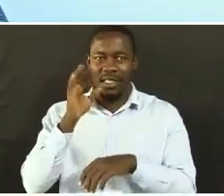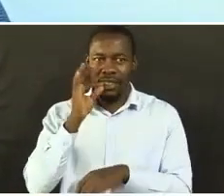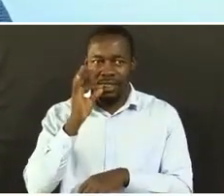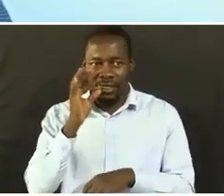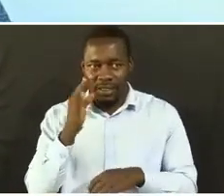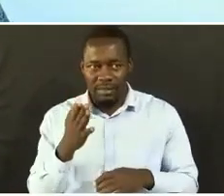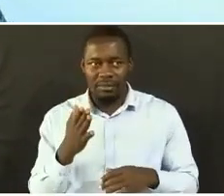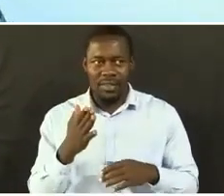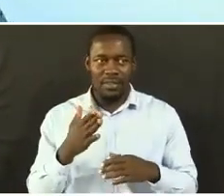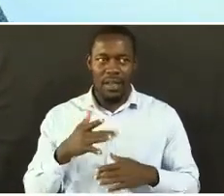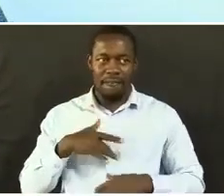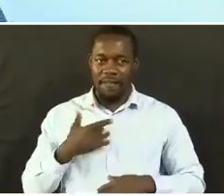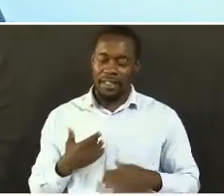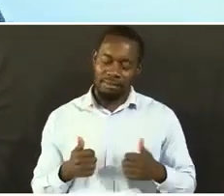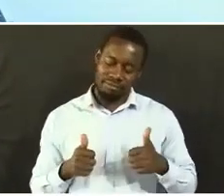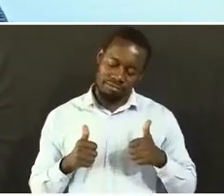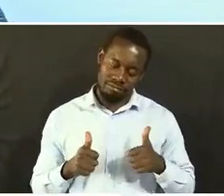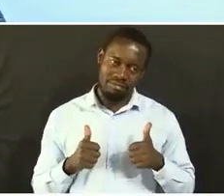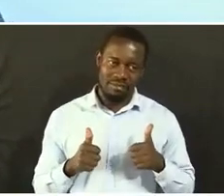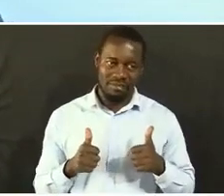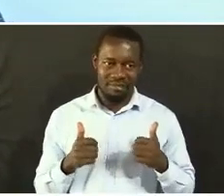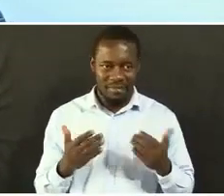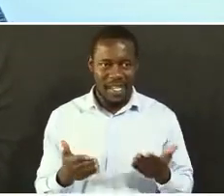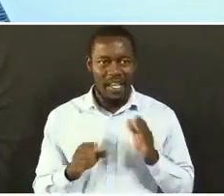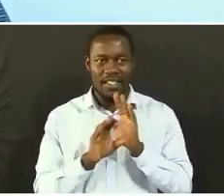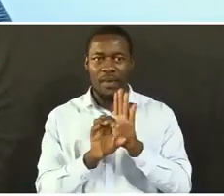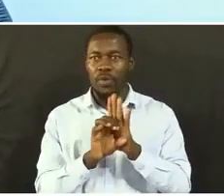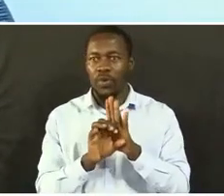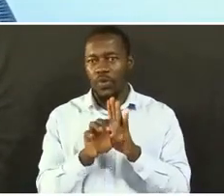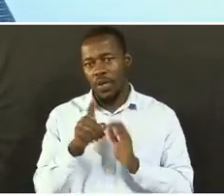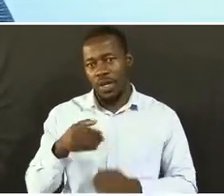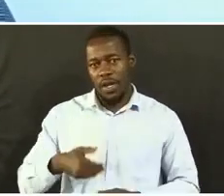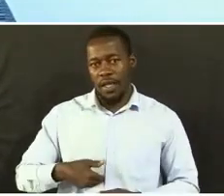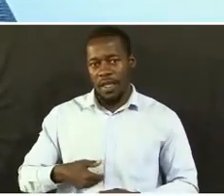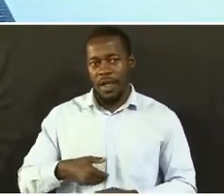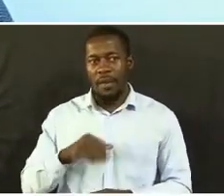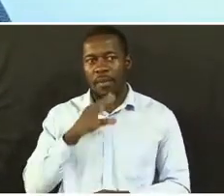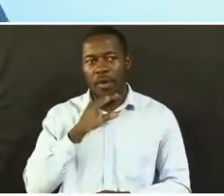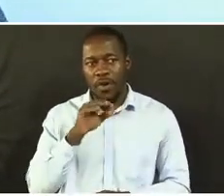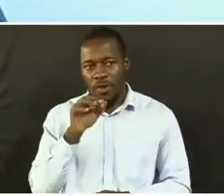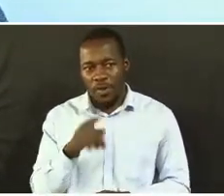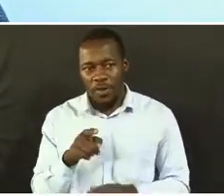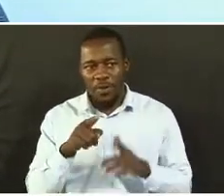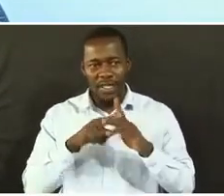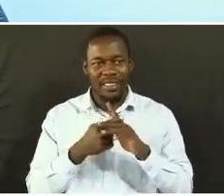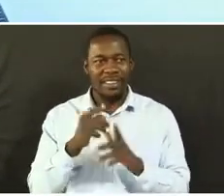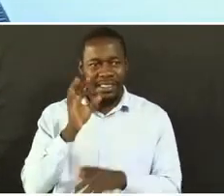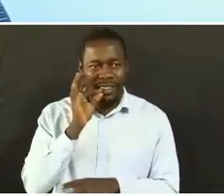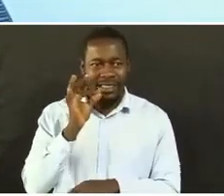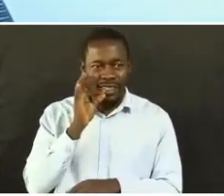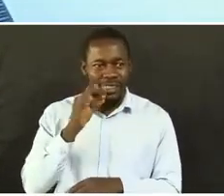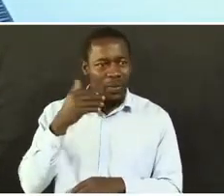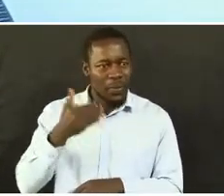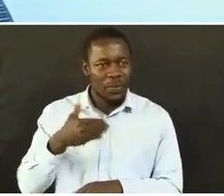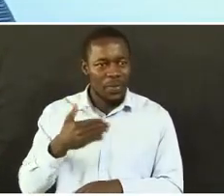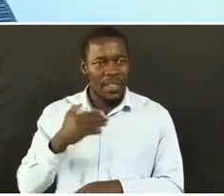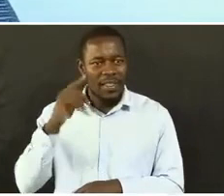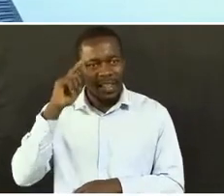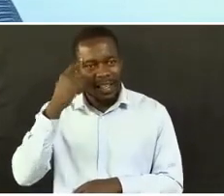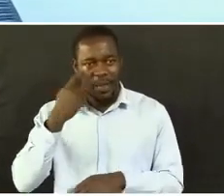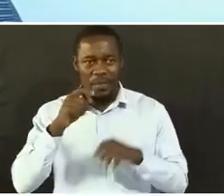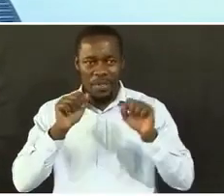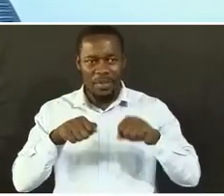you have a void and emptiness somewhere. And you start taking the drugs in the hope that it will deal with that and maybe spiritually lift you